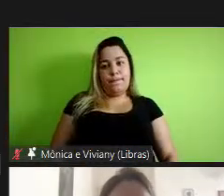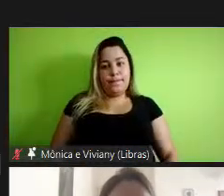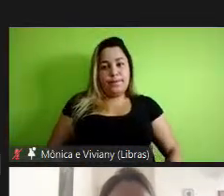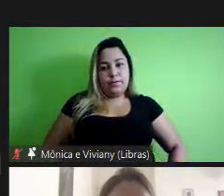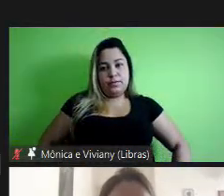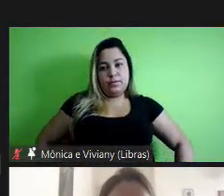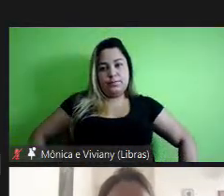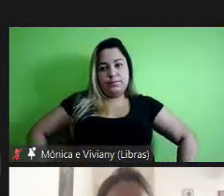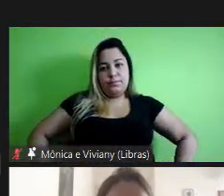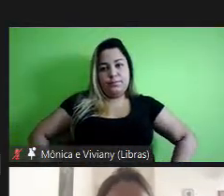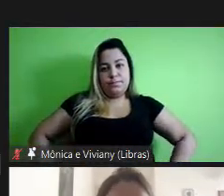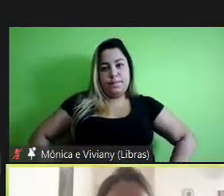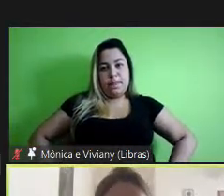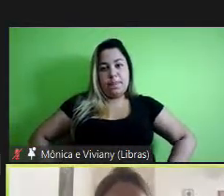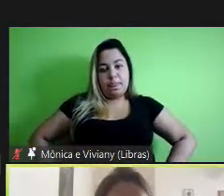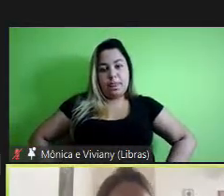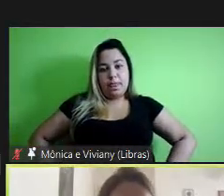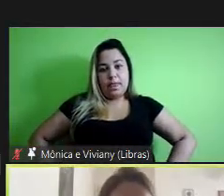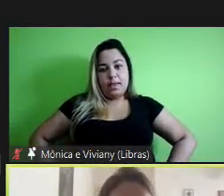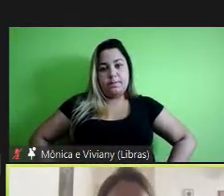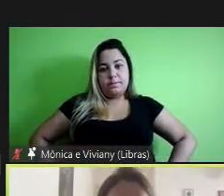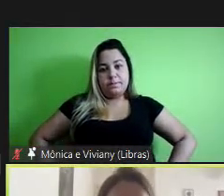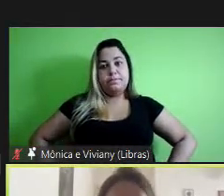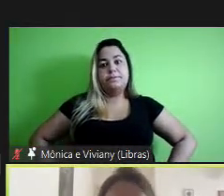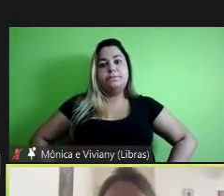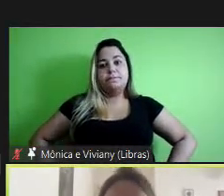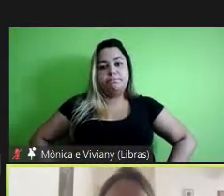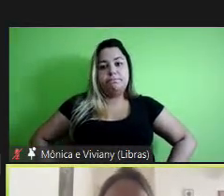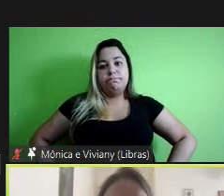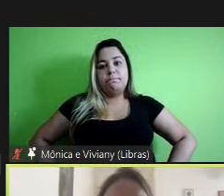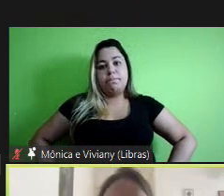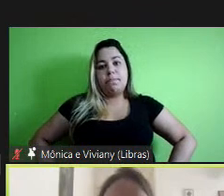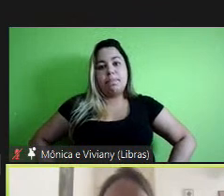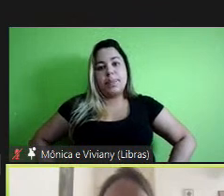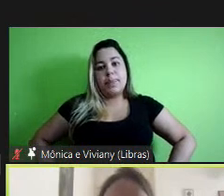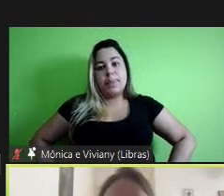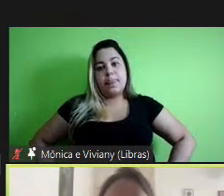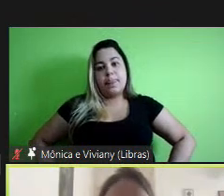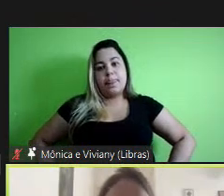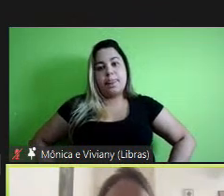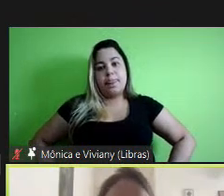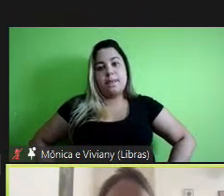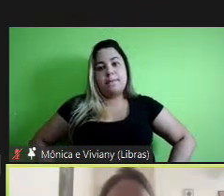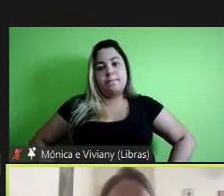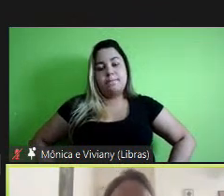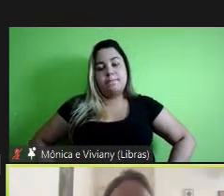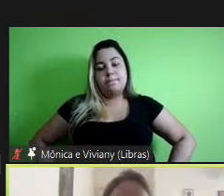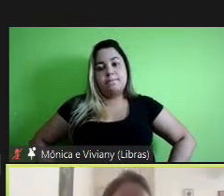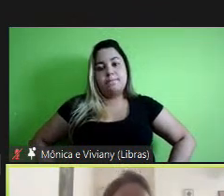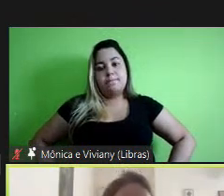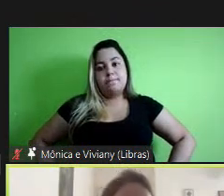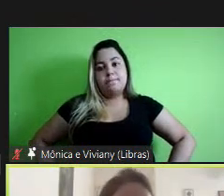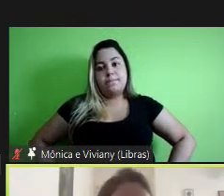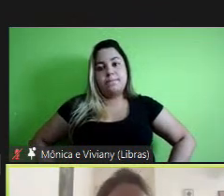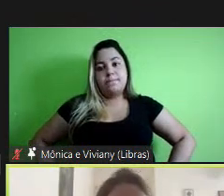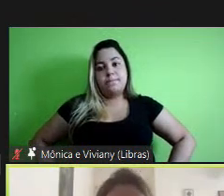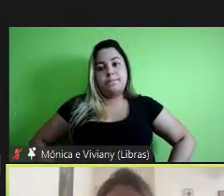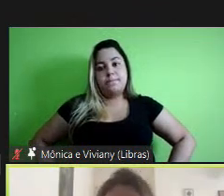But it says we only have one home. They are now discussing about the lack of audio.